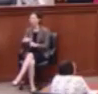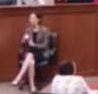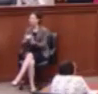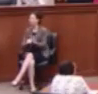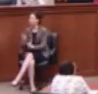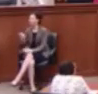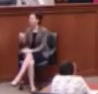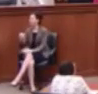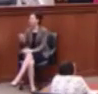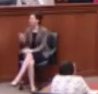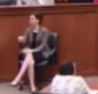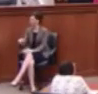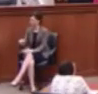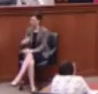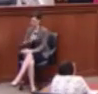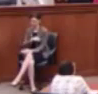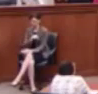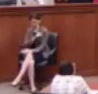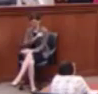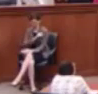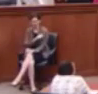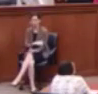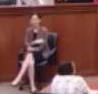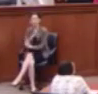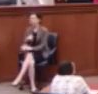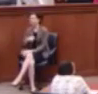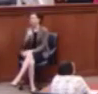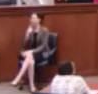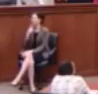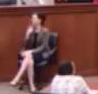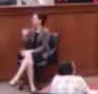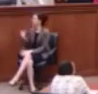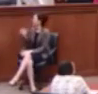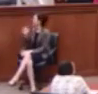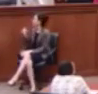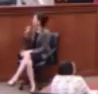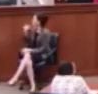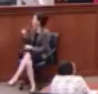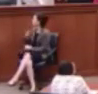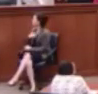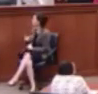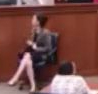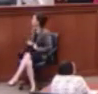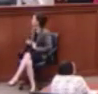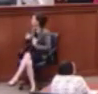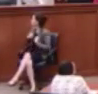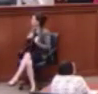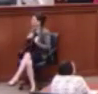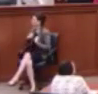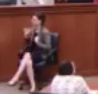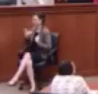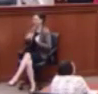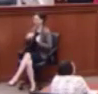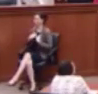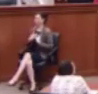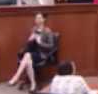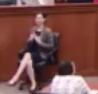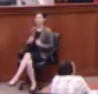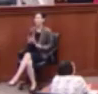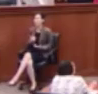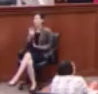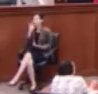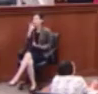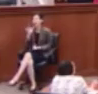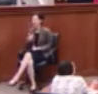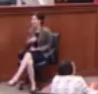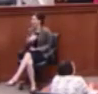so he had that and he qualified. And I mean, he just said, this is the best day of my life, because he had this, I know it makes me want to cry, he